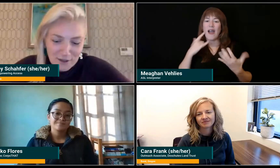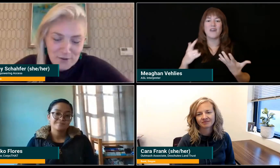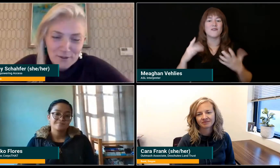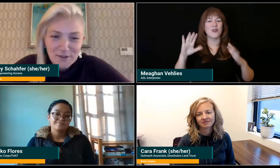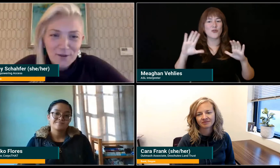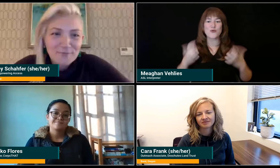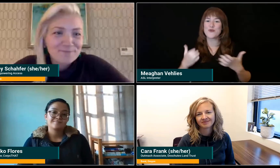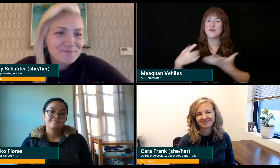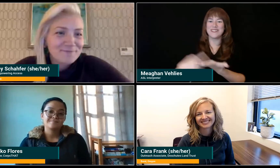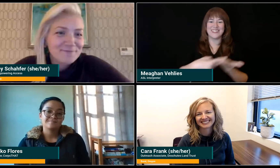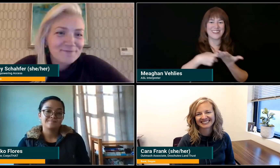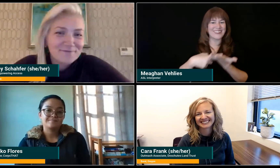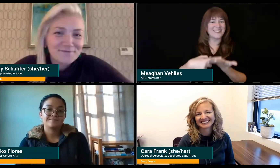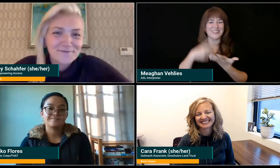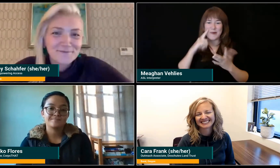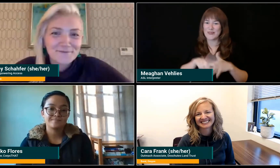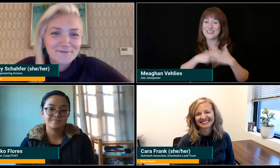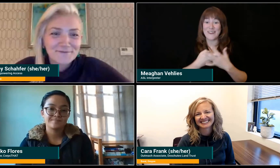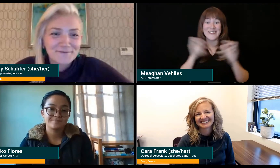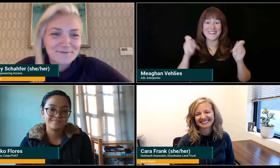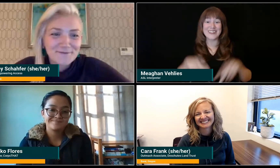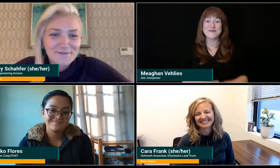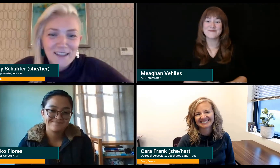their intros going.